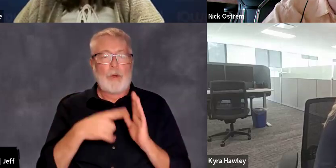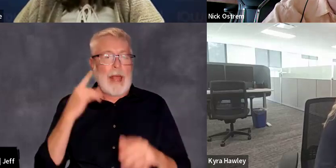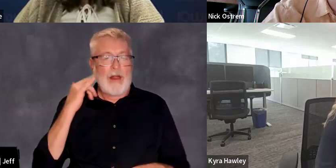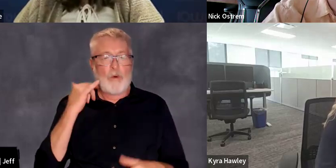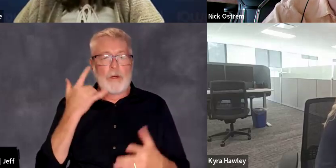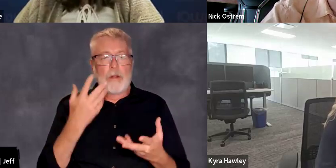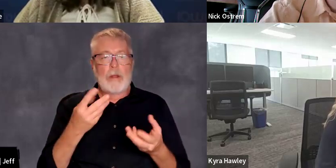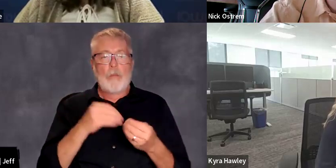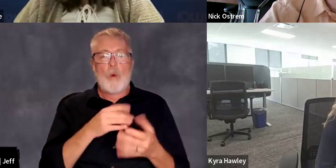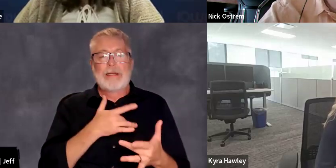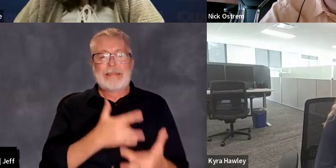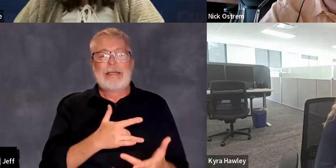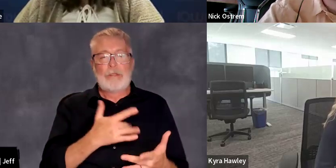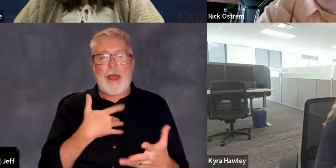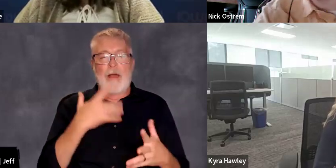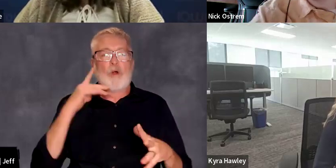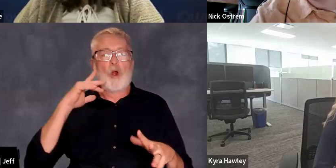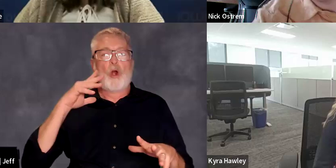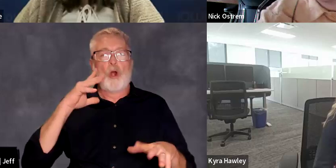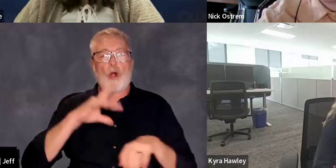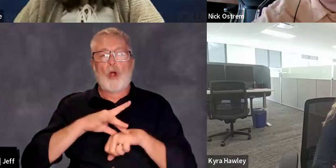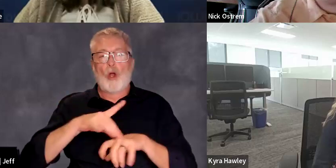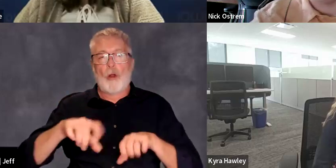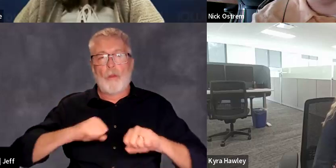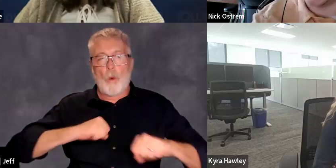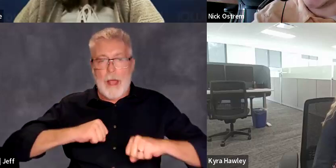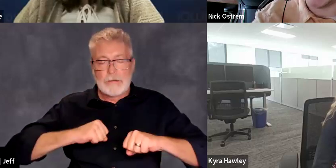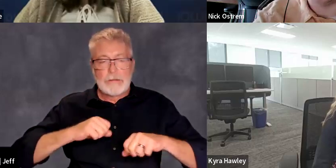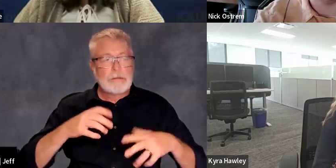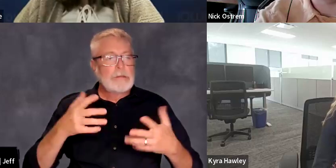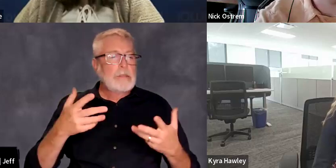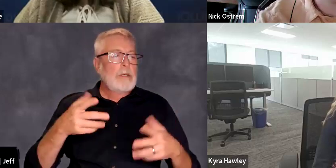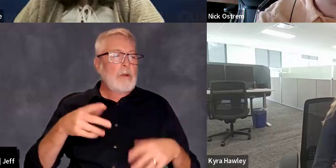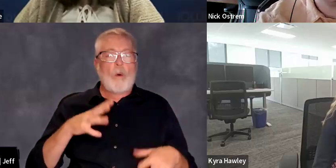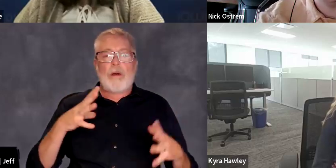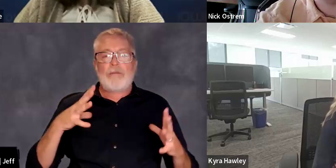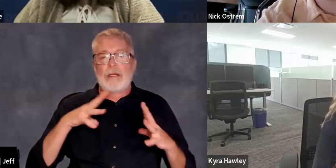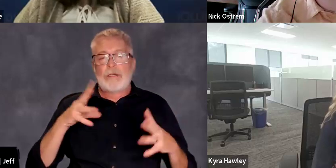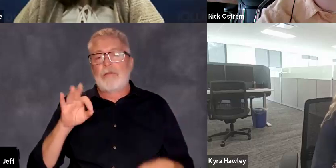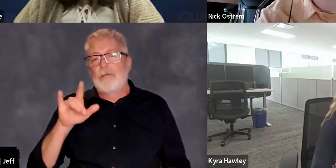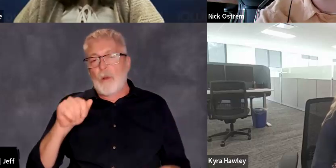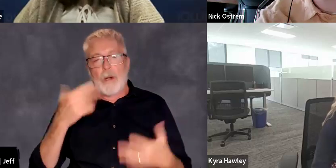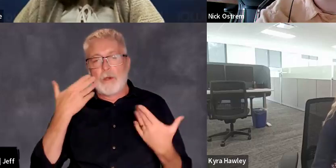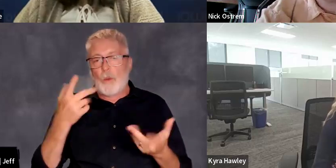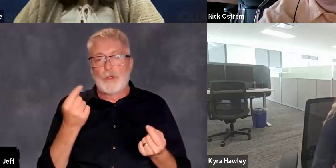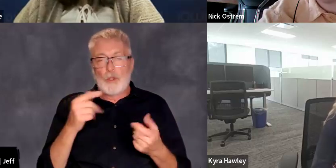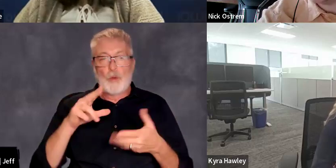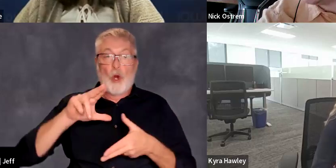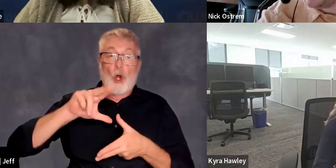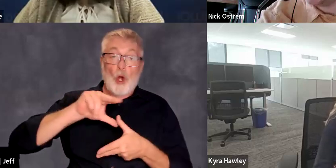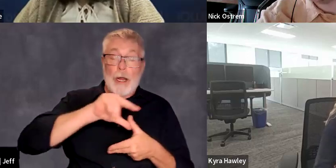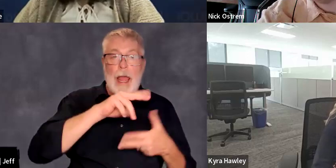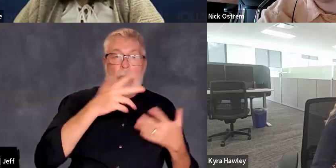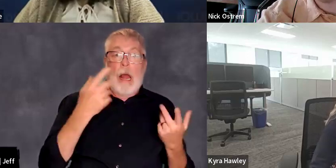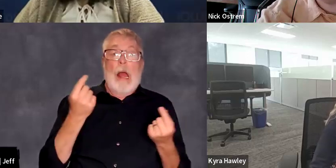they're more inclined to have earthquakes. You're moving to Florida, or you're vacationing in Florida, and you're not sure what to do during a hurricane.